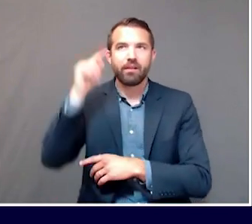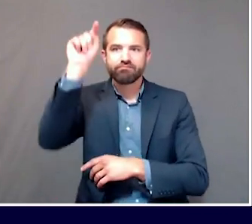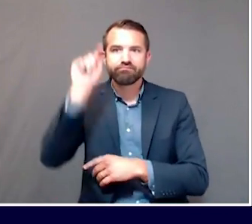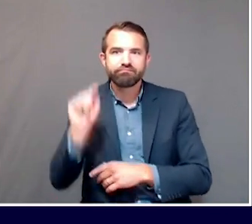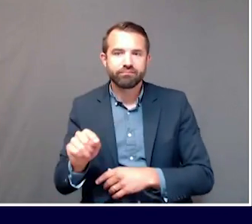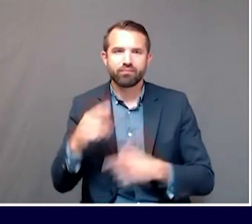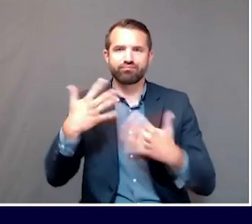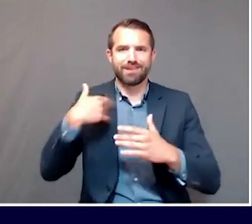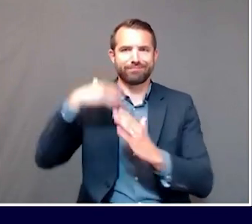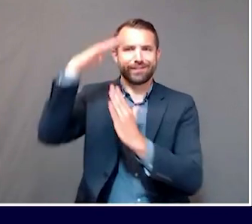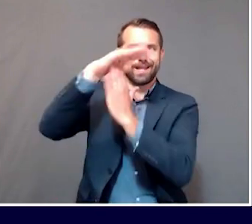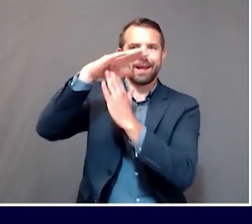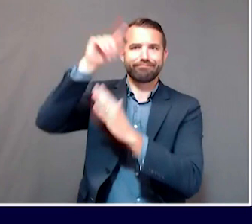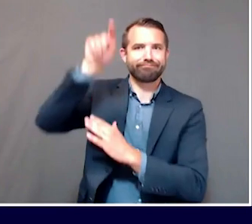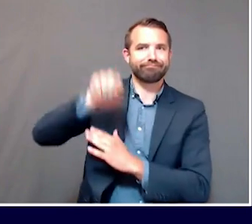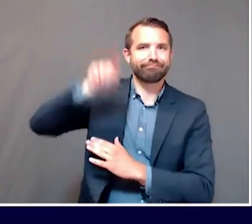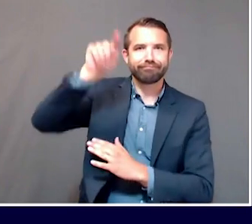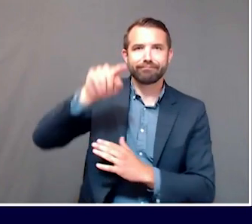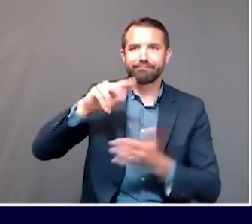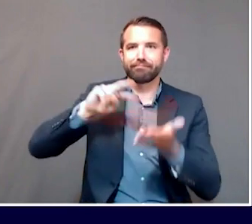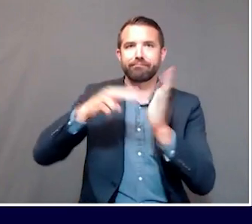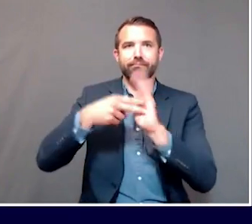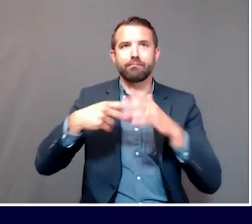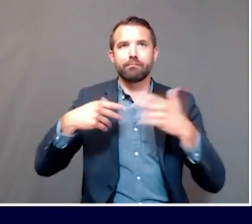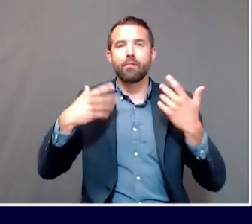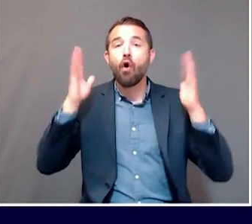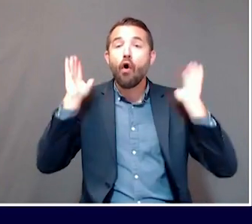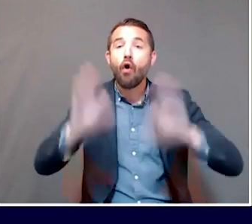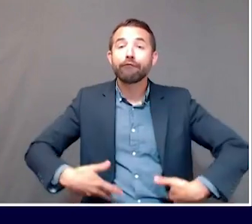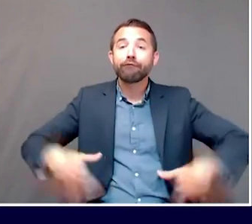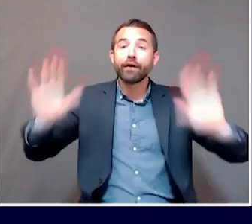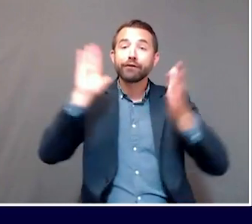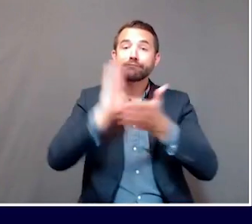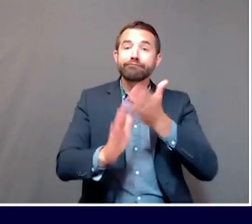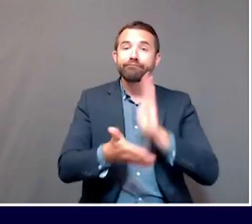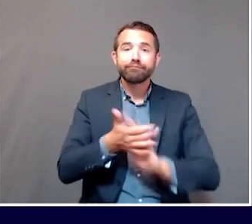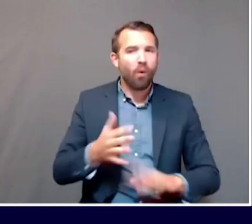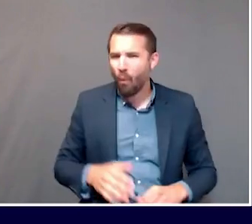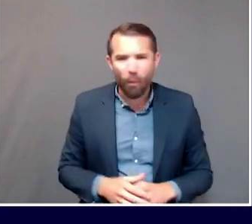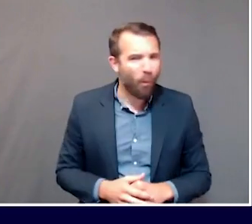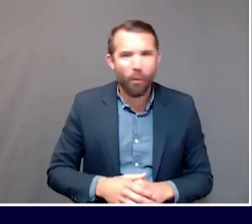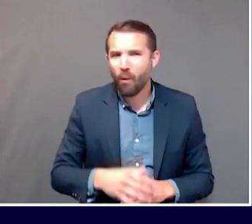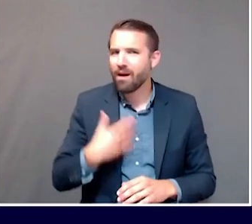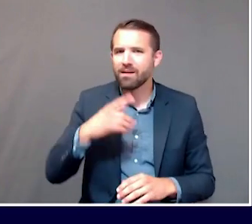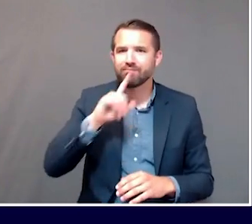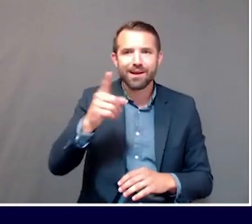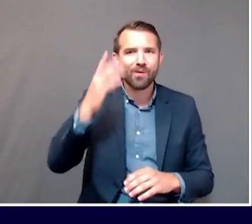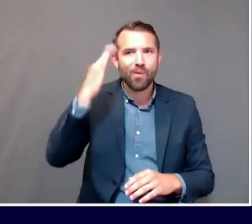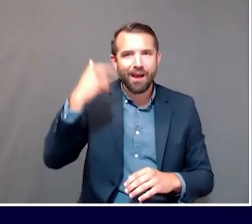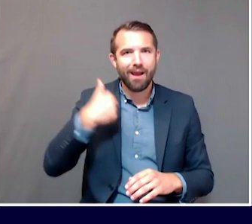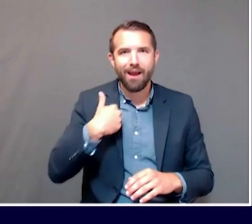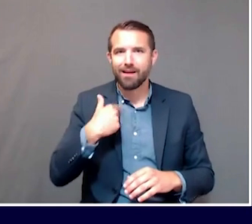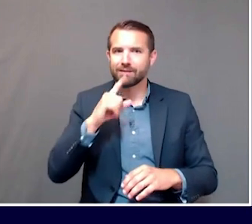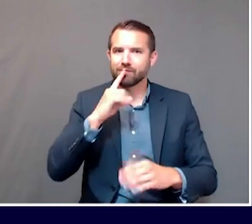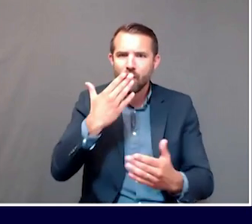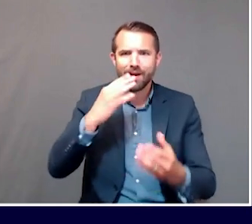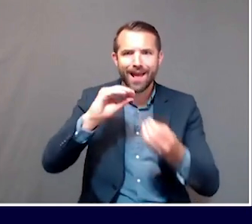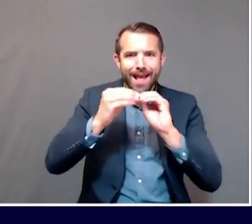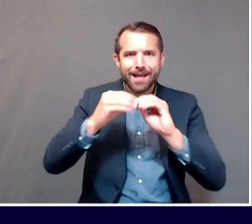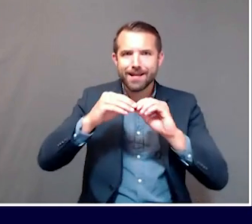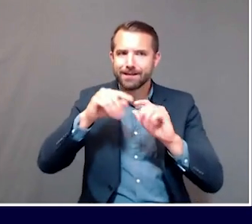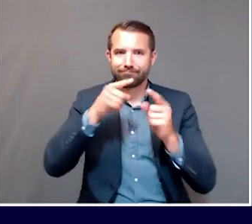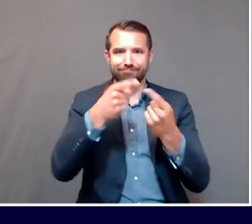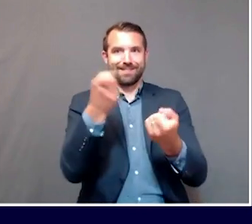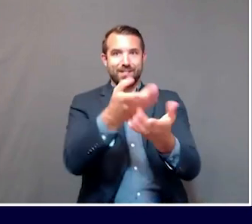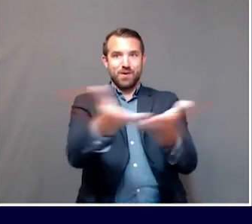only numbers, they are the product of all of our collective efforts across the state. But as we reopen